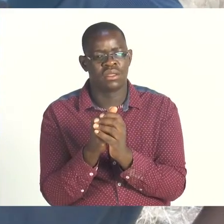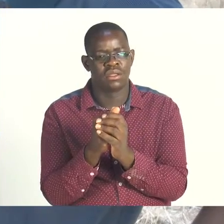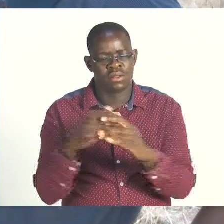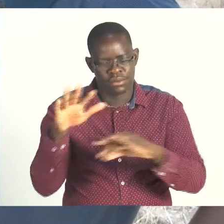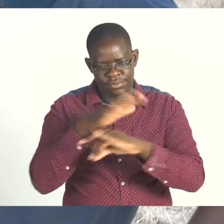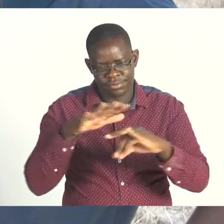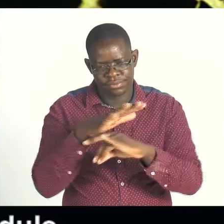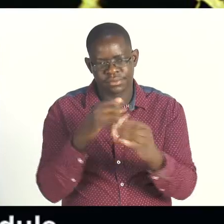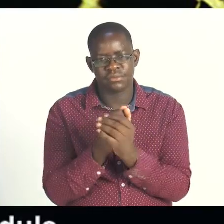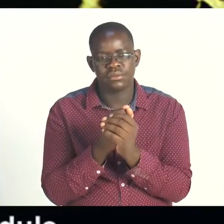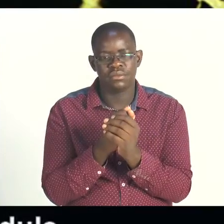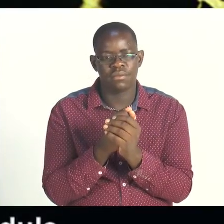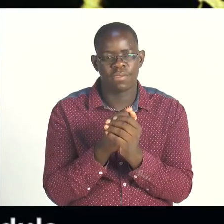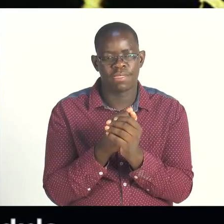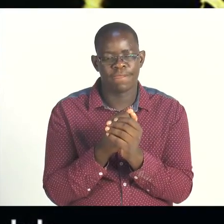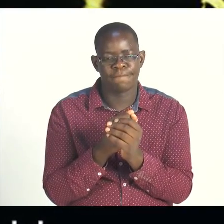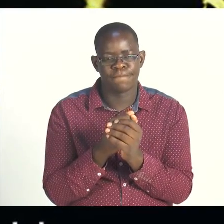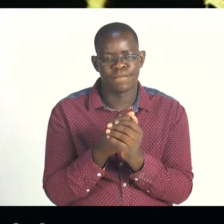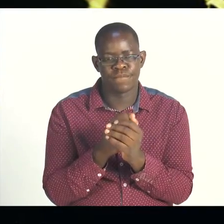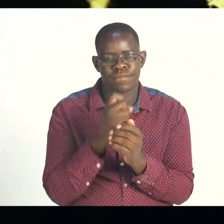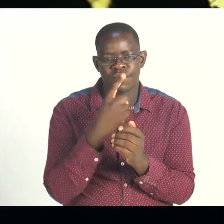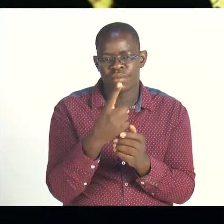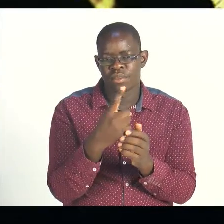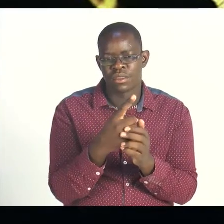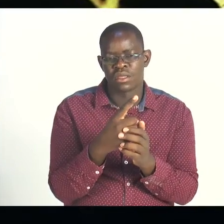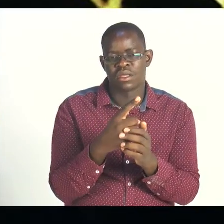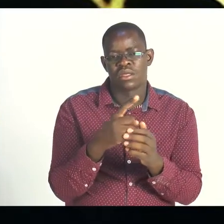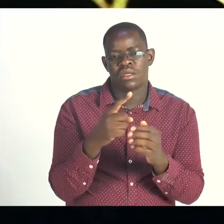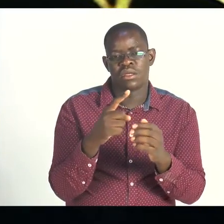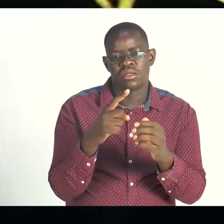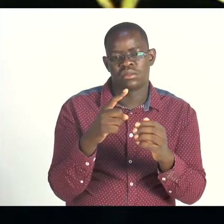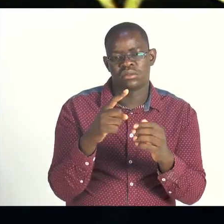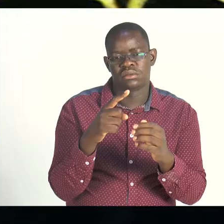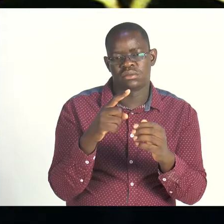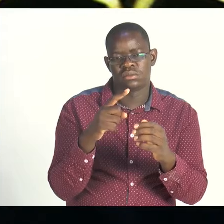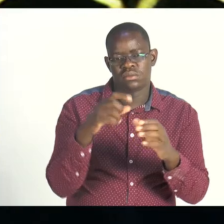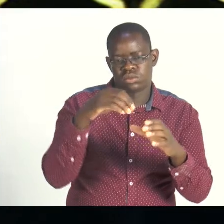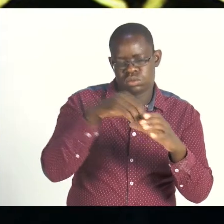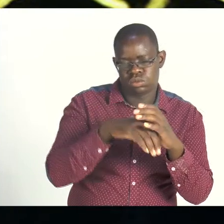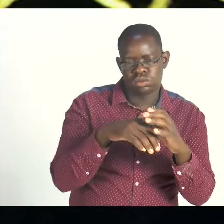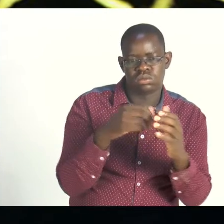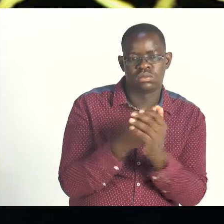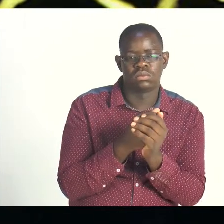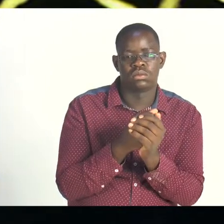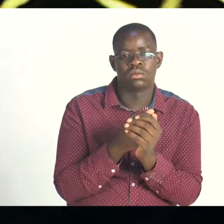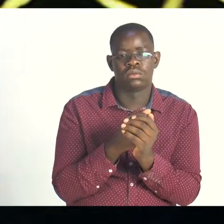animals. These are plants that contain nitrogen-fixing bacteria in their root